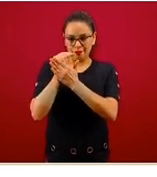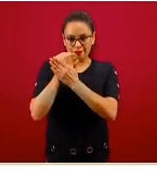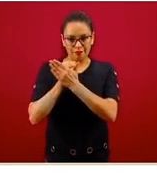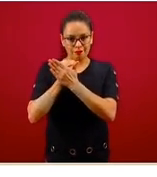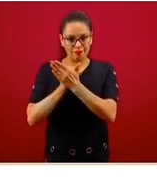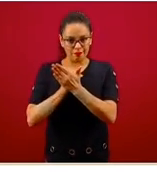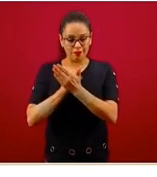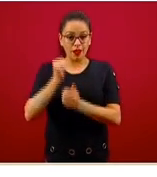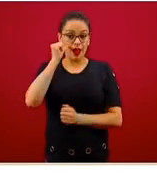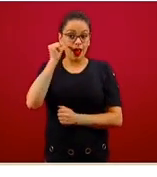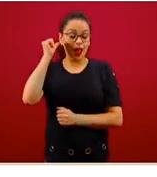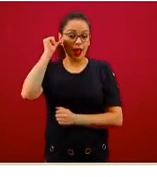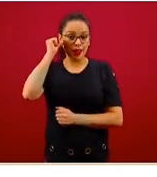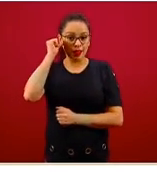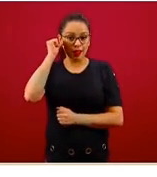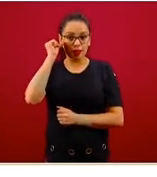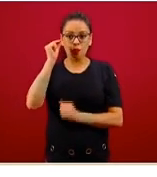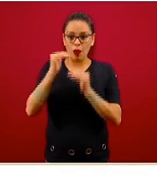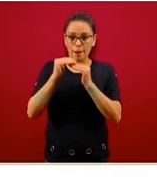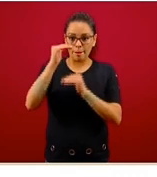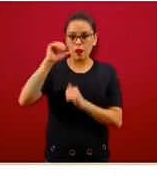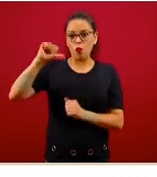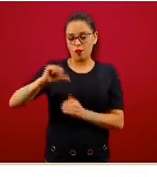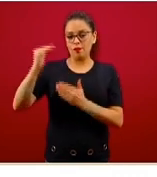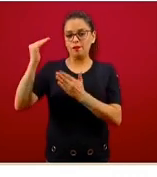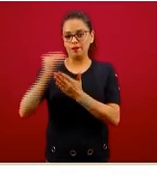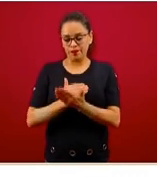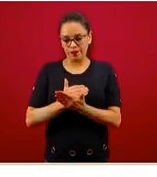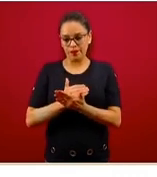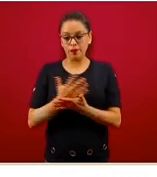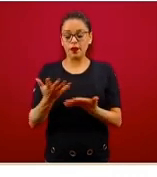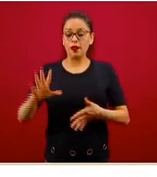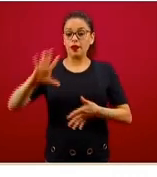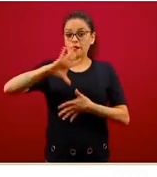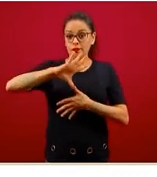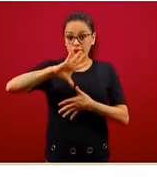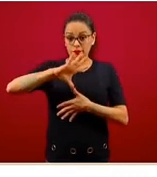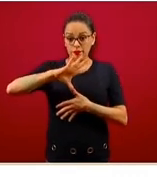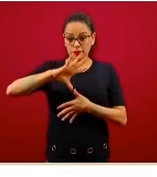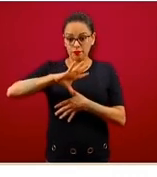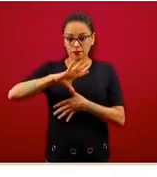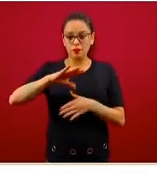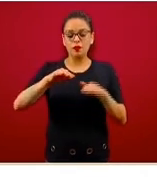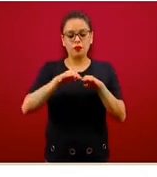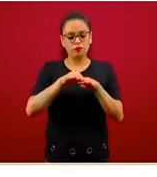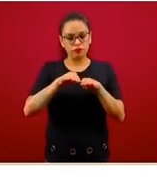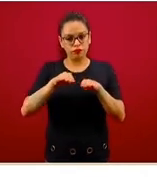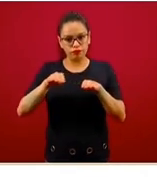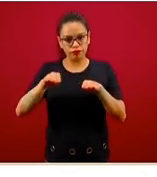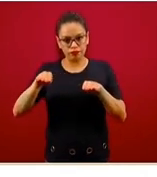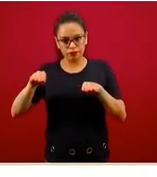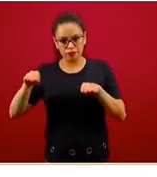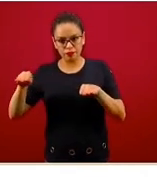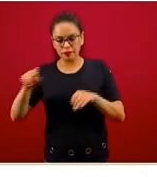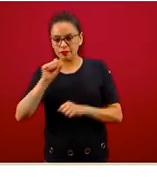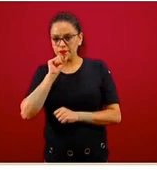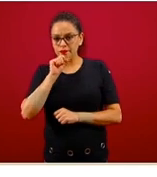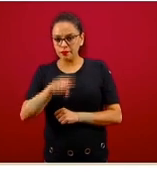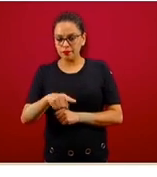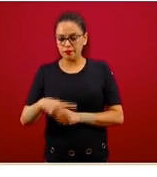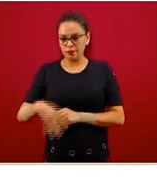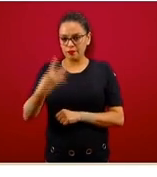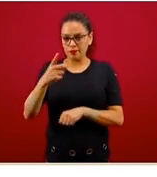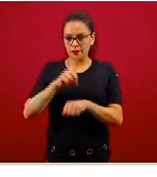know, we continue to observe a decrease in the active pandemic worldwide. We are at 37% right